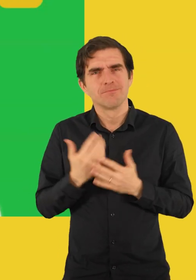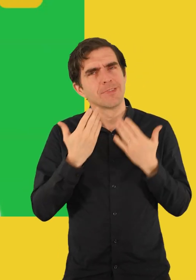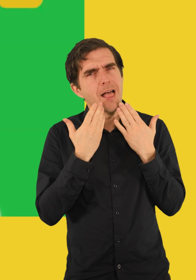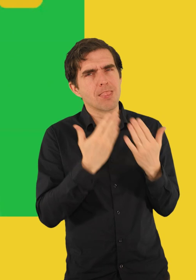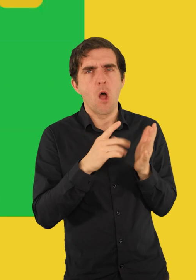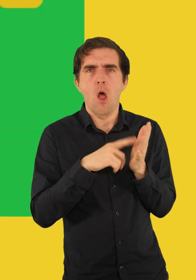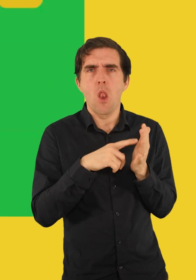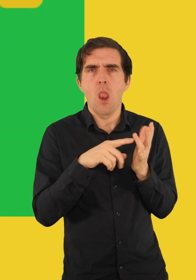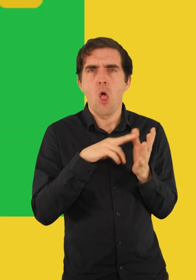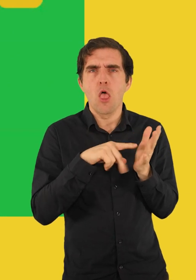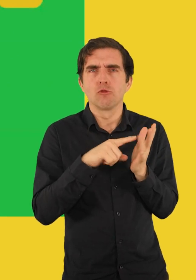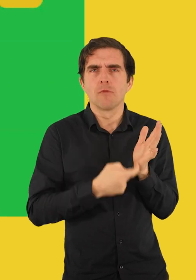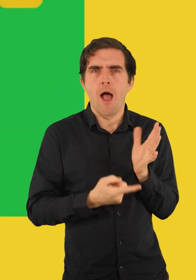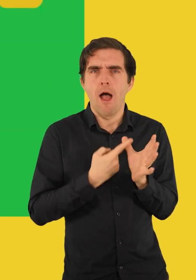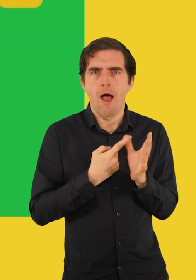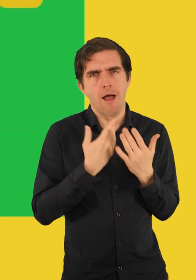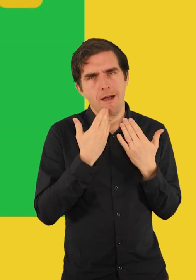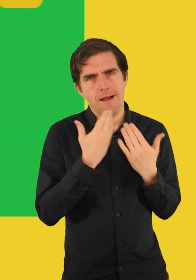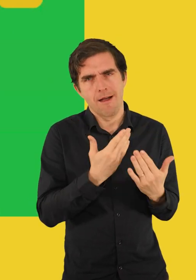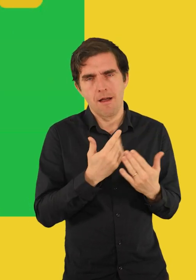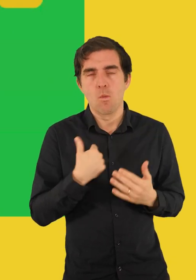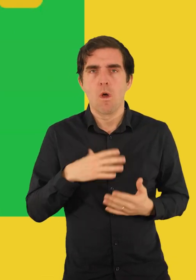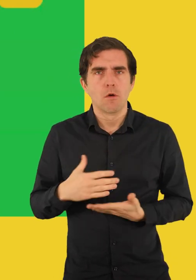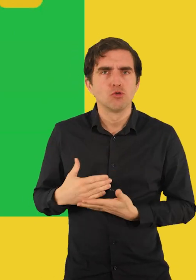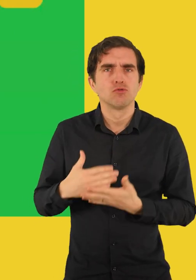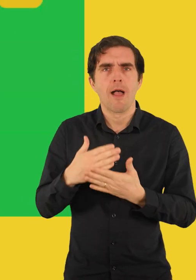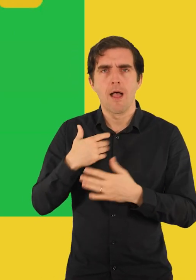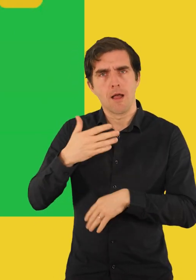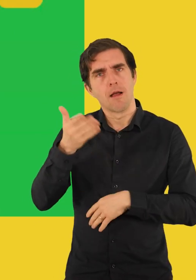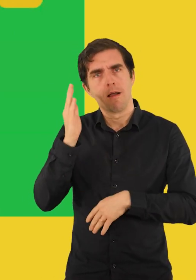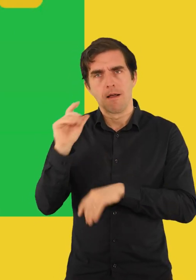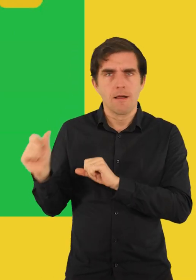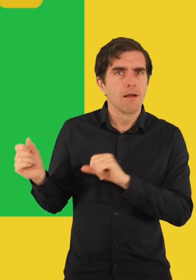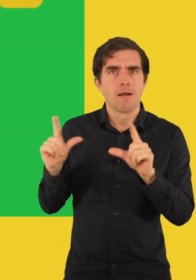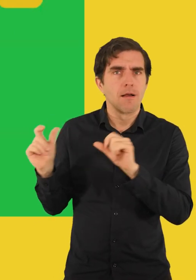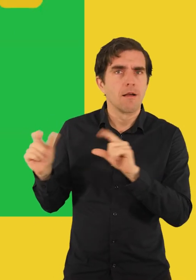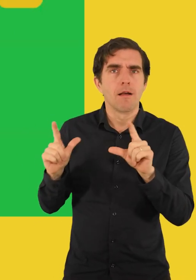Thank you, Leonora. Let me just share our presentation.